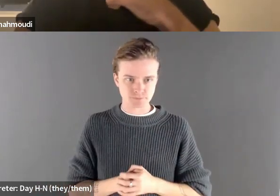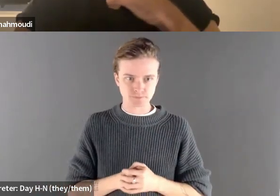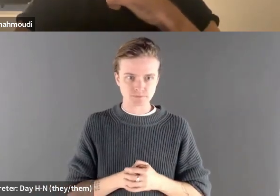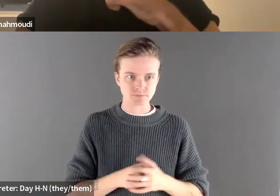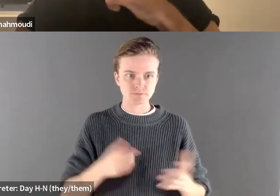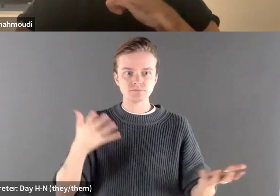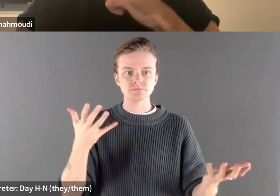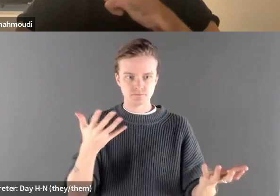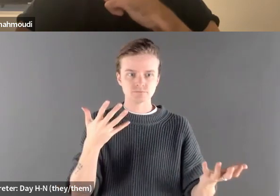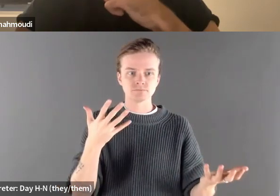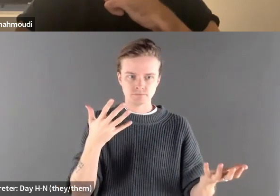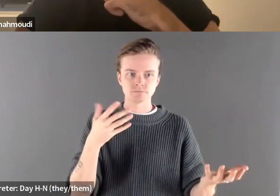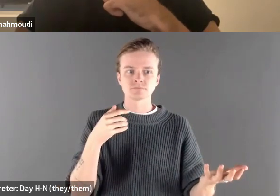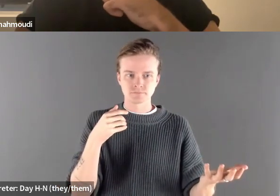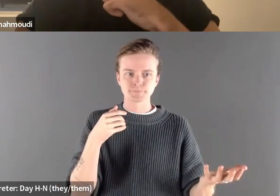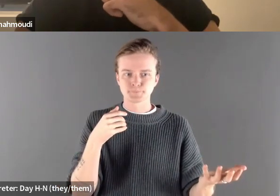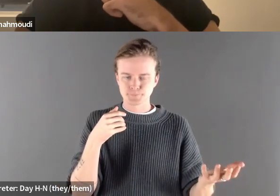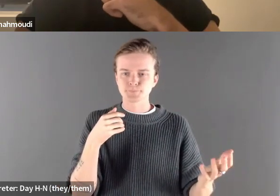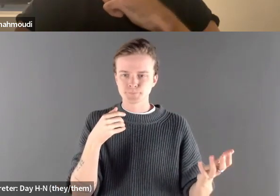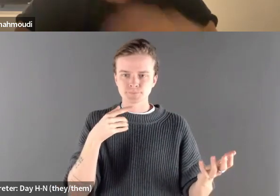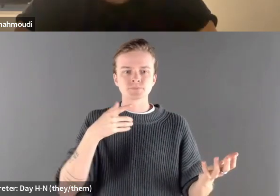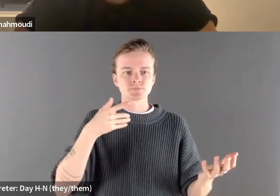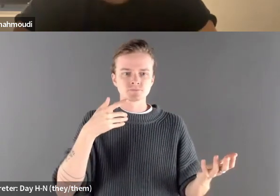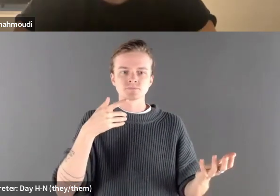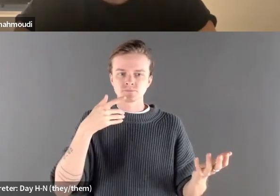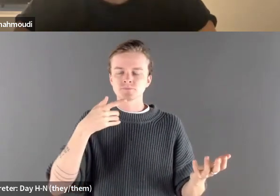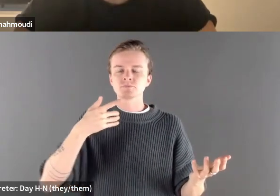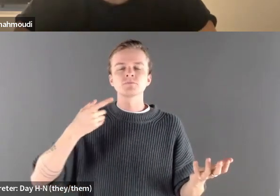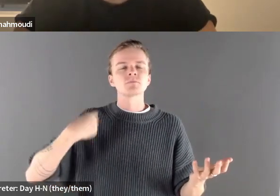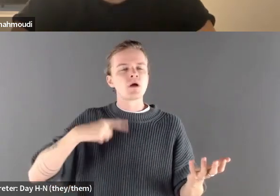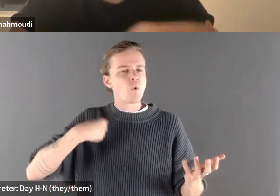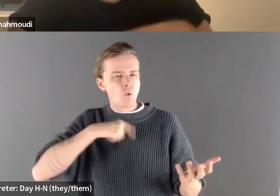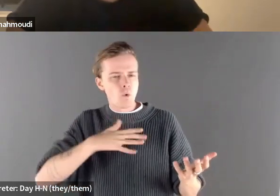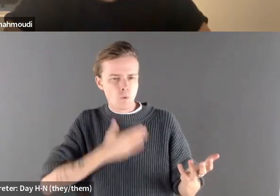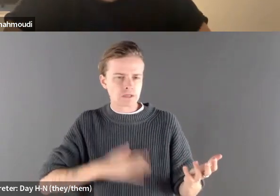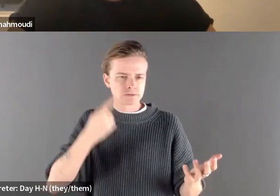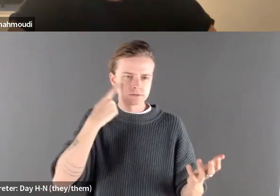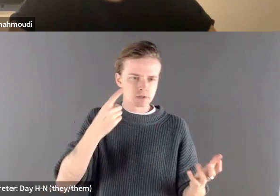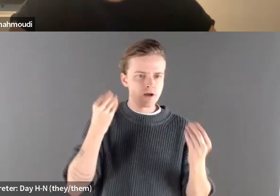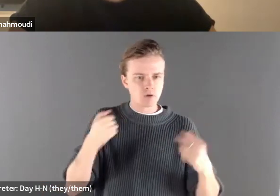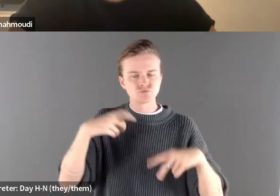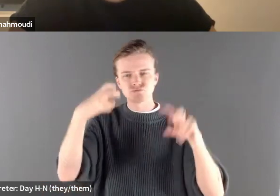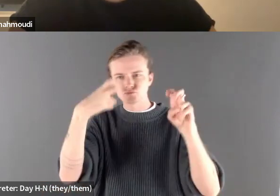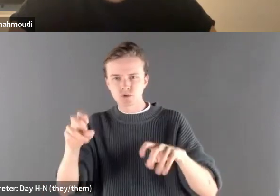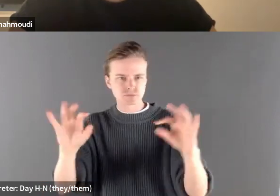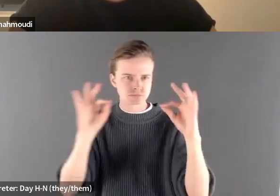is necessarily smooth, or let's say in the same term. So I just wanted to hear your views on this.